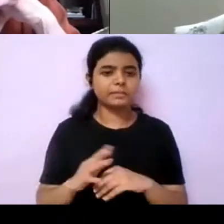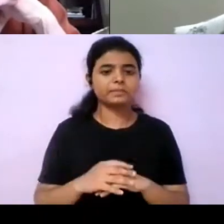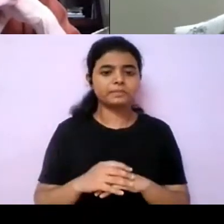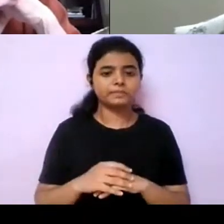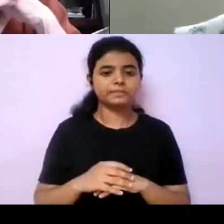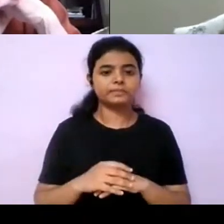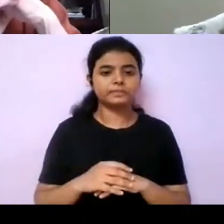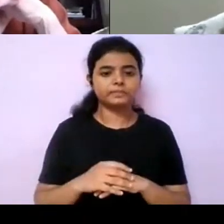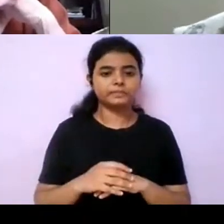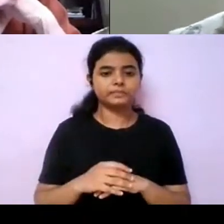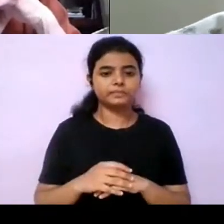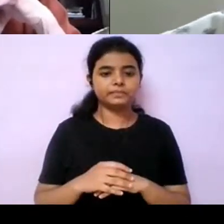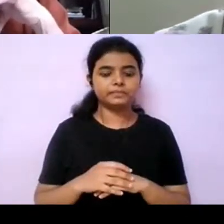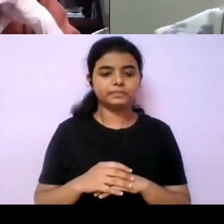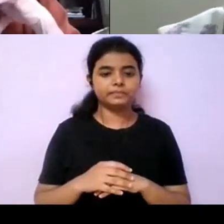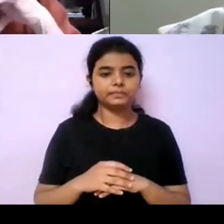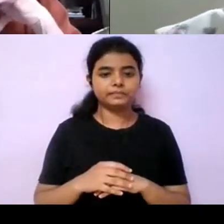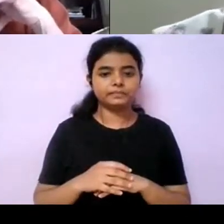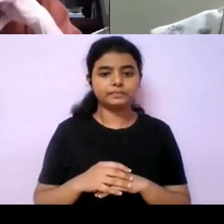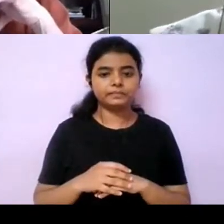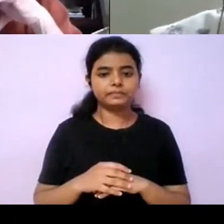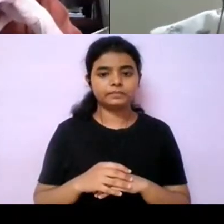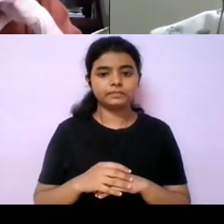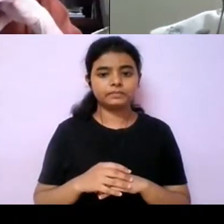think the presumption should be for life.